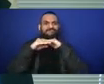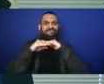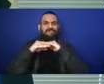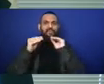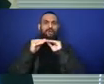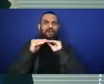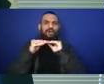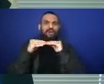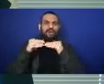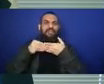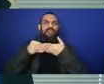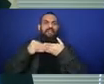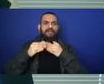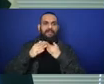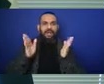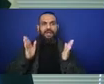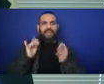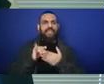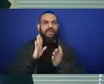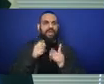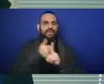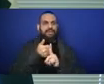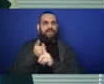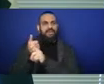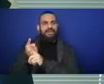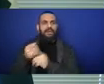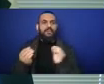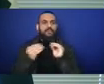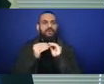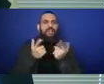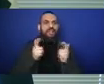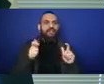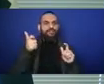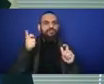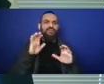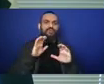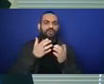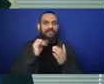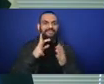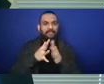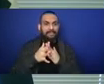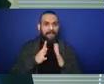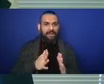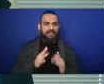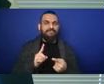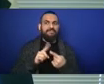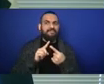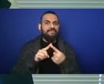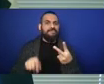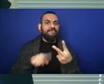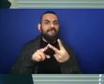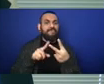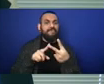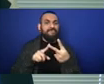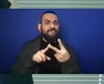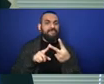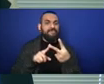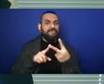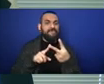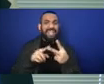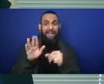And so unfortunately, like if those with parents, those dependents with parents who don't meet the threshold or